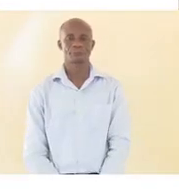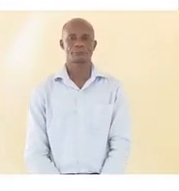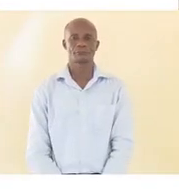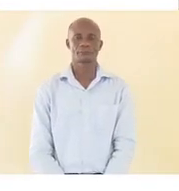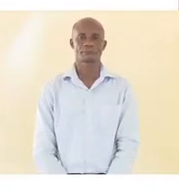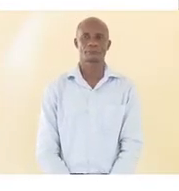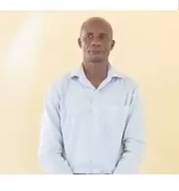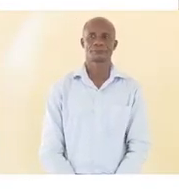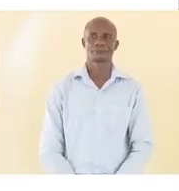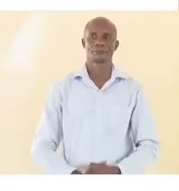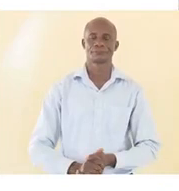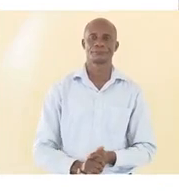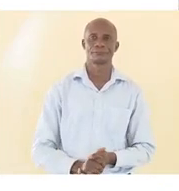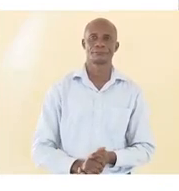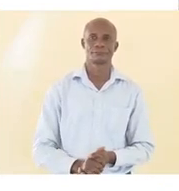Yes, I can.